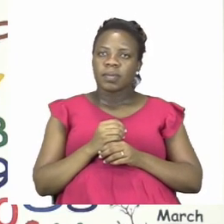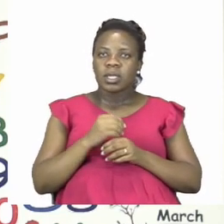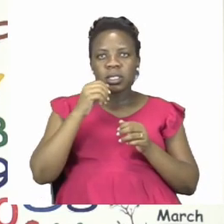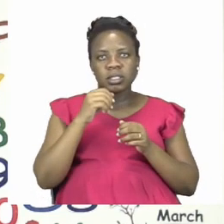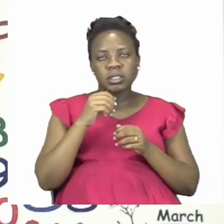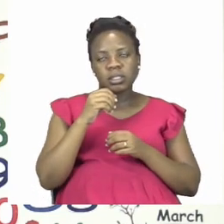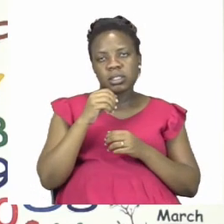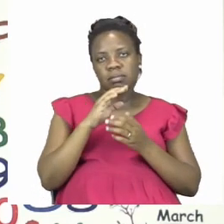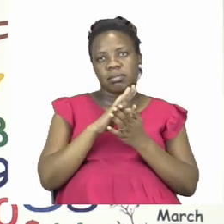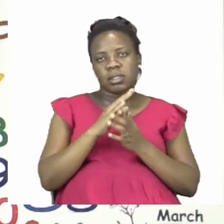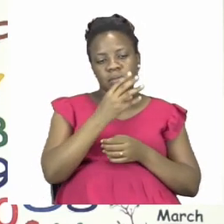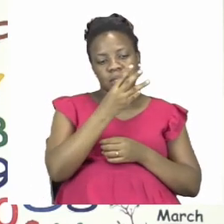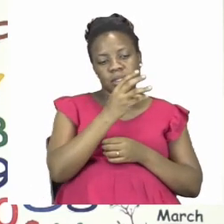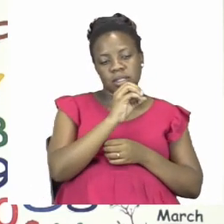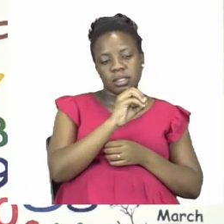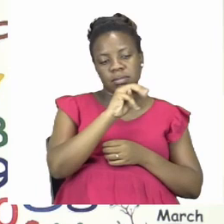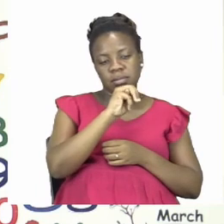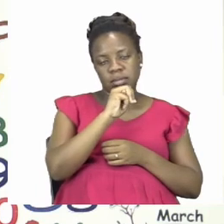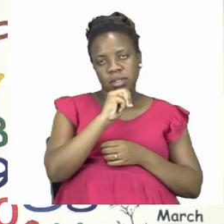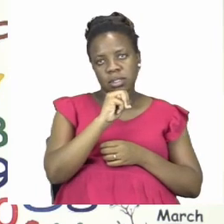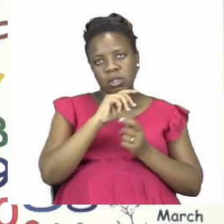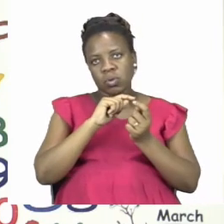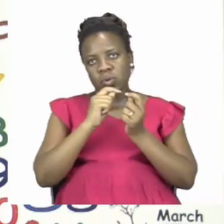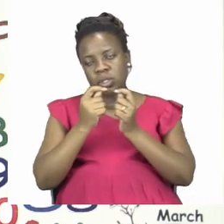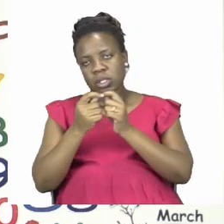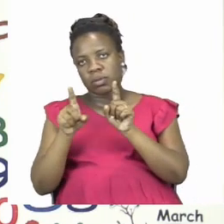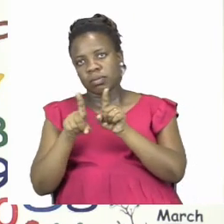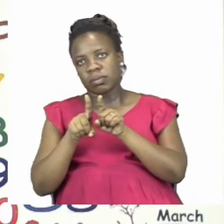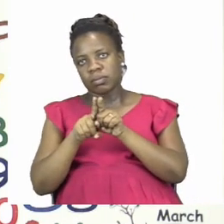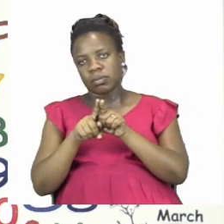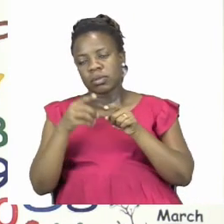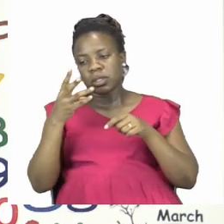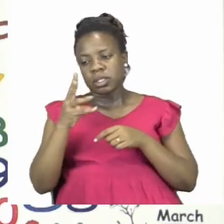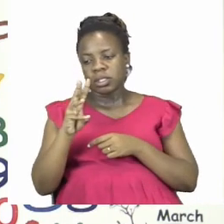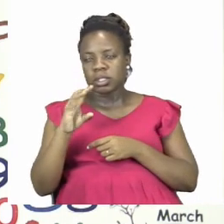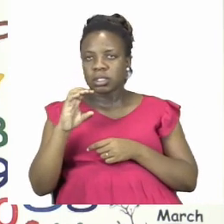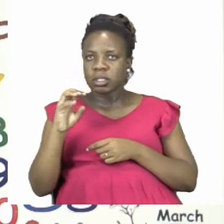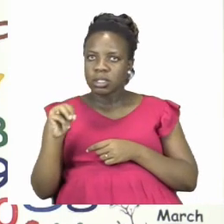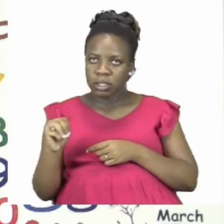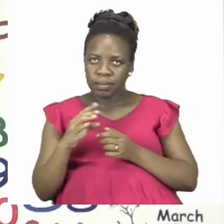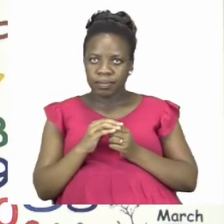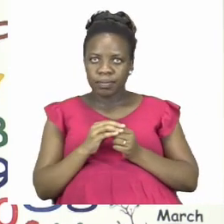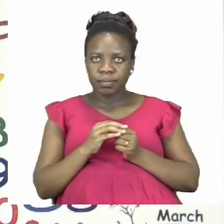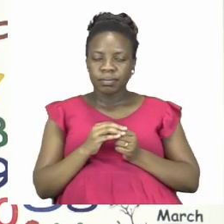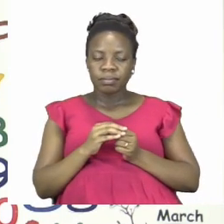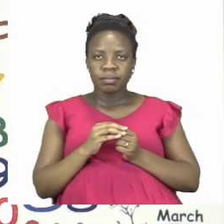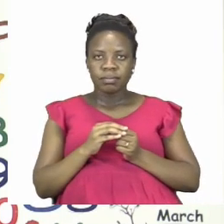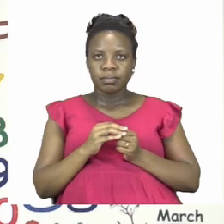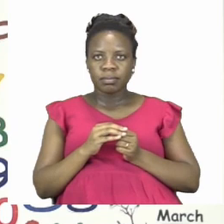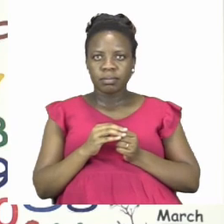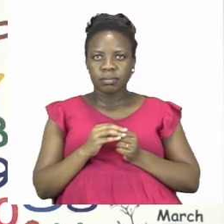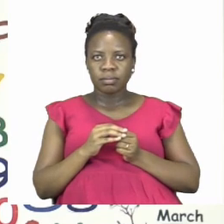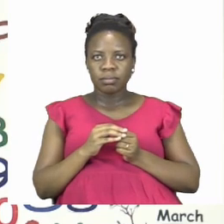centimeters. Simple! So, if we are changing from milliliters, all we do is cross out